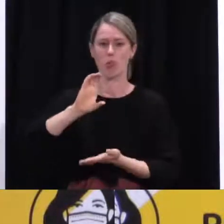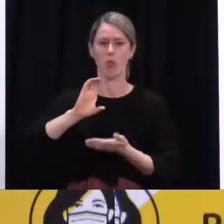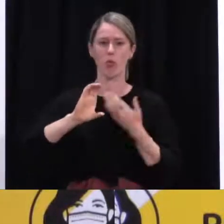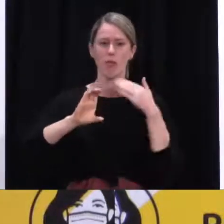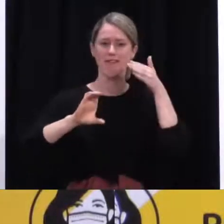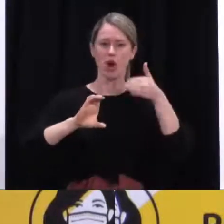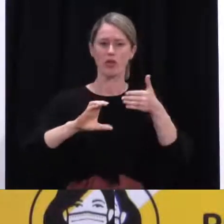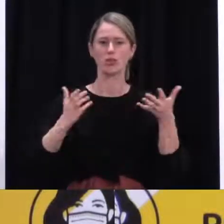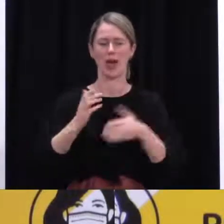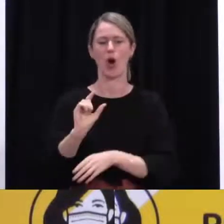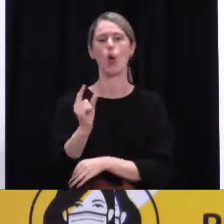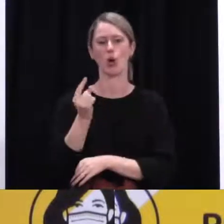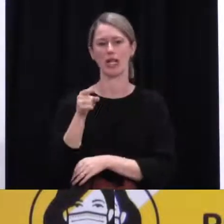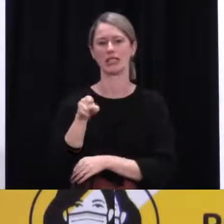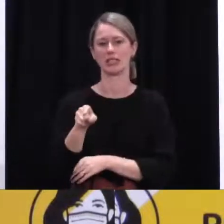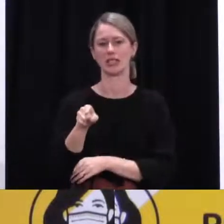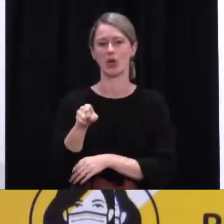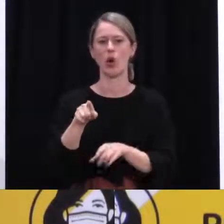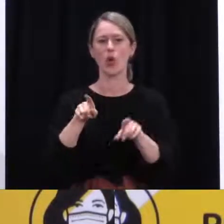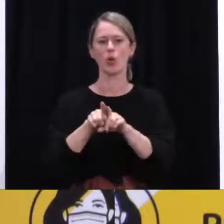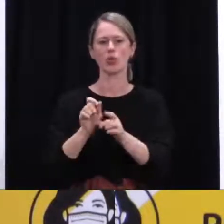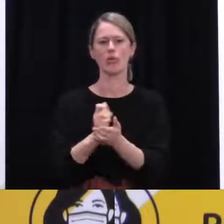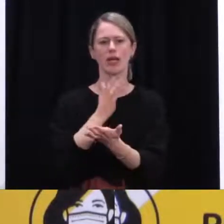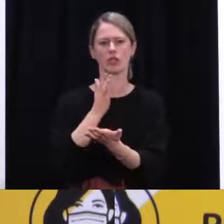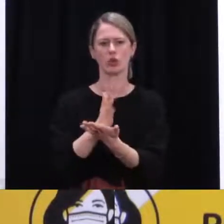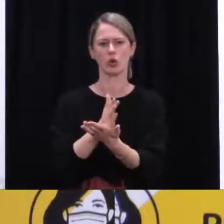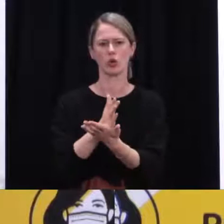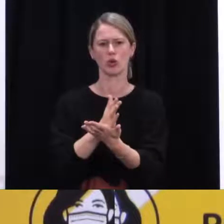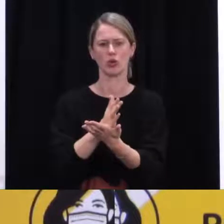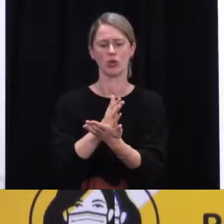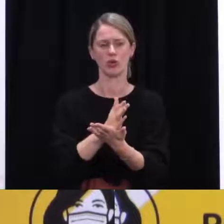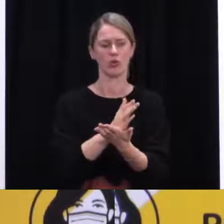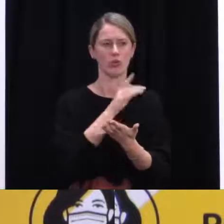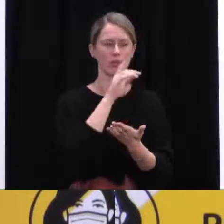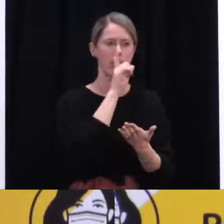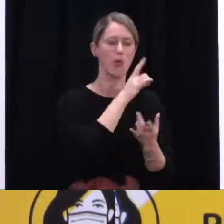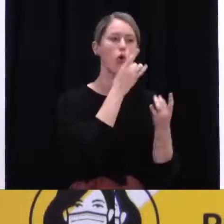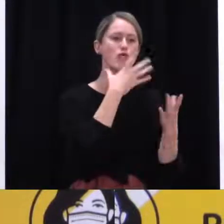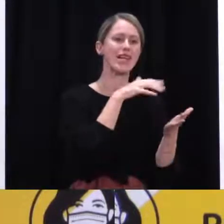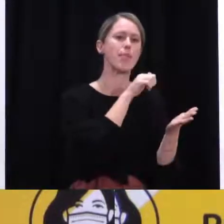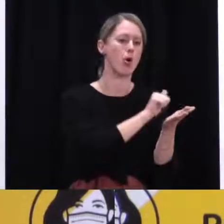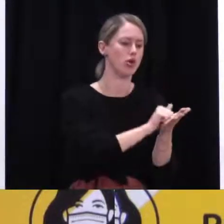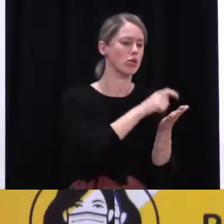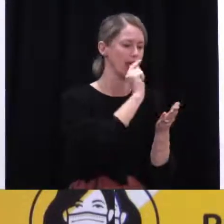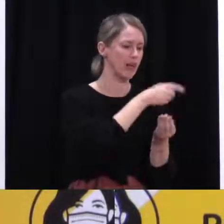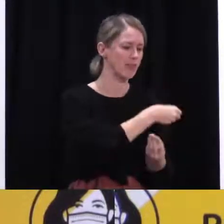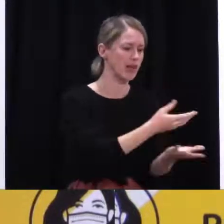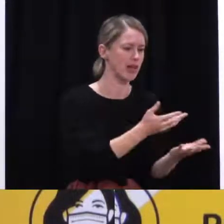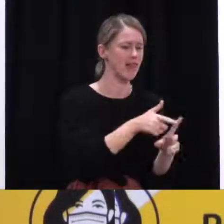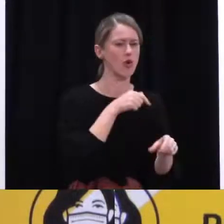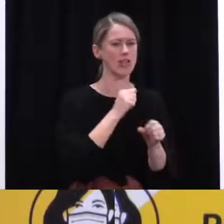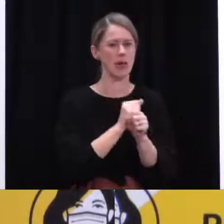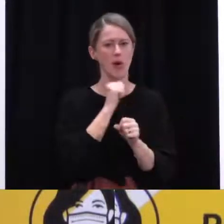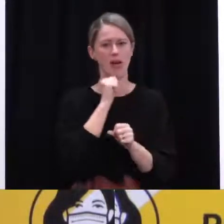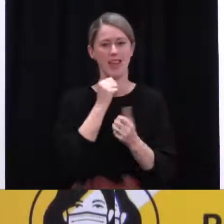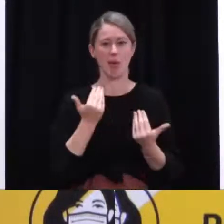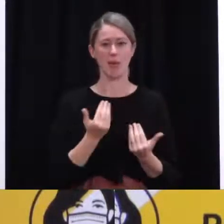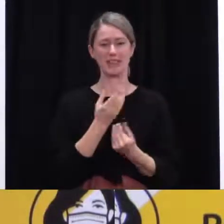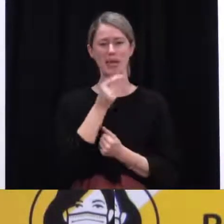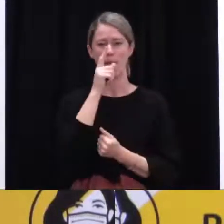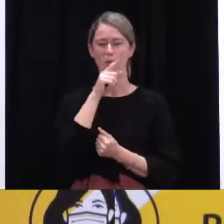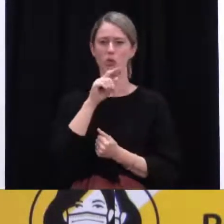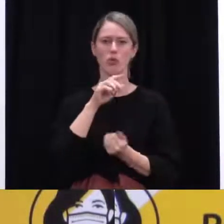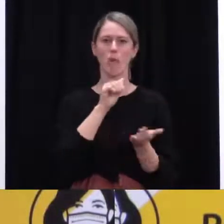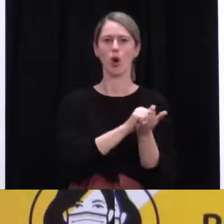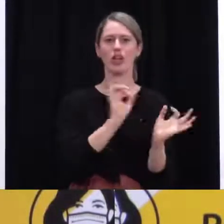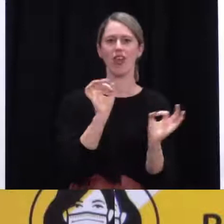focused certainly on Auckland, also on making sure that we can honour people who have booked in. It may mean that things like walk-in clinics, for example, around